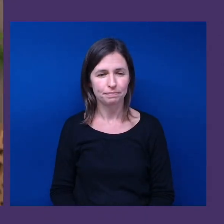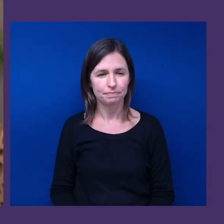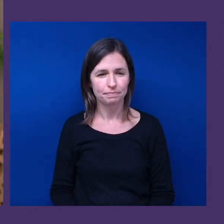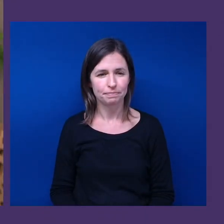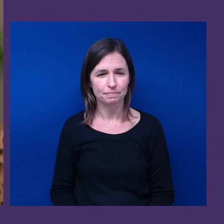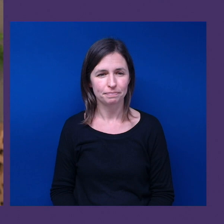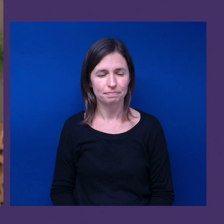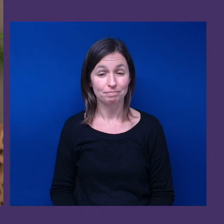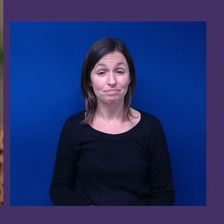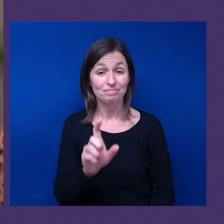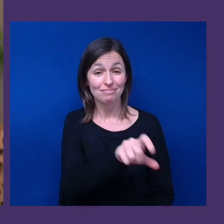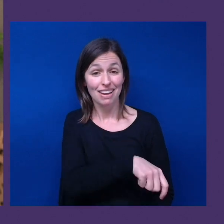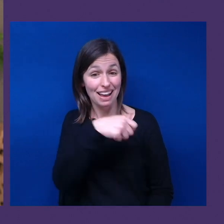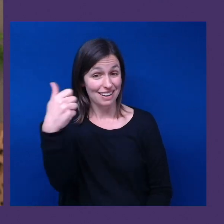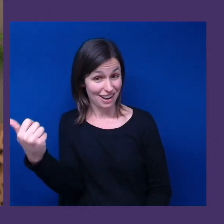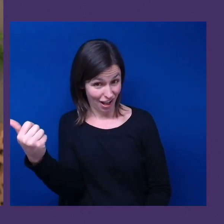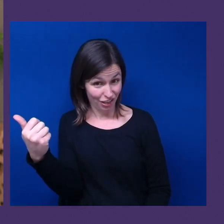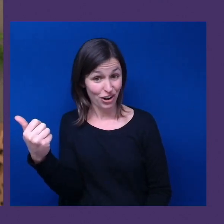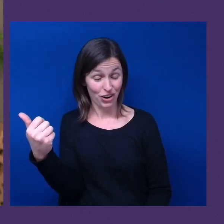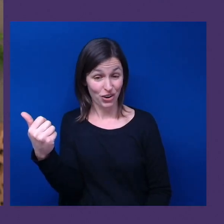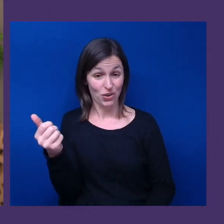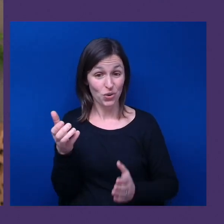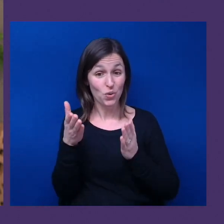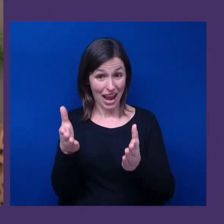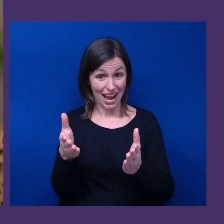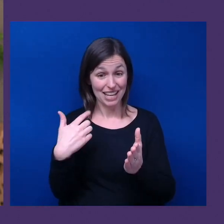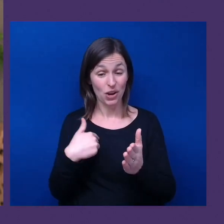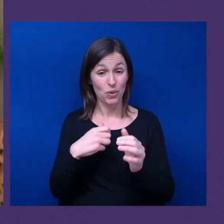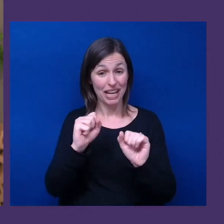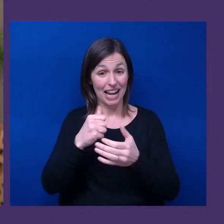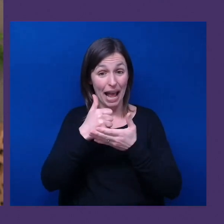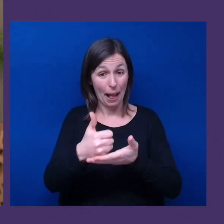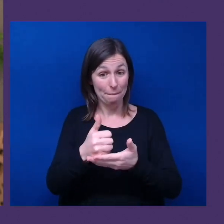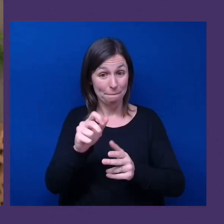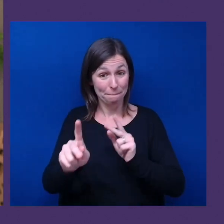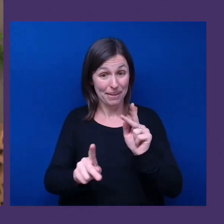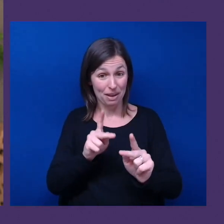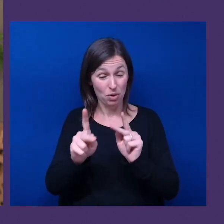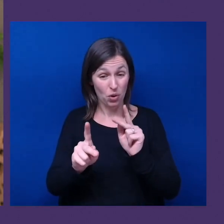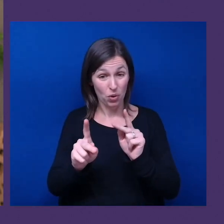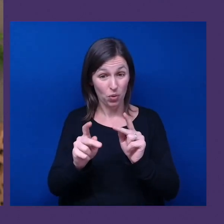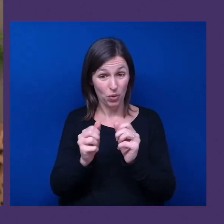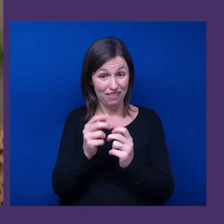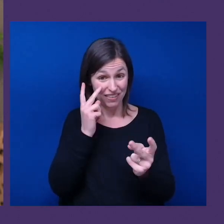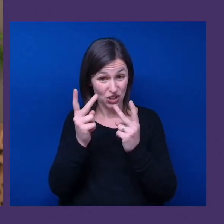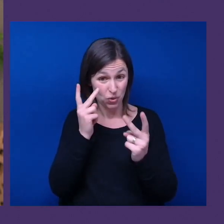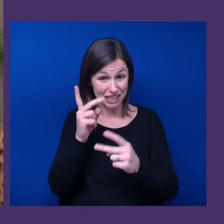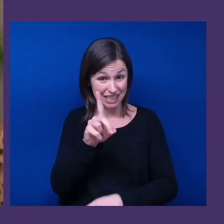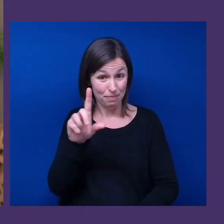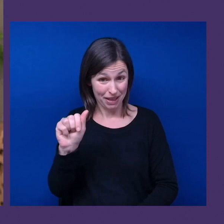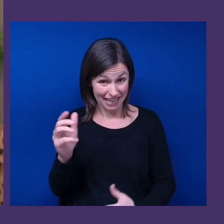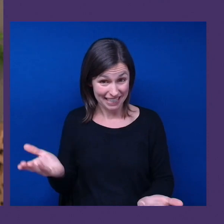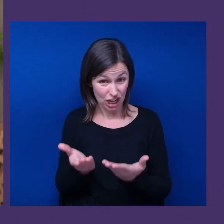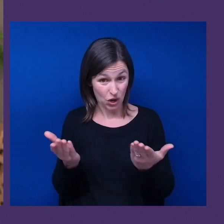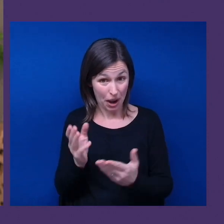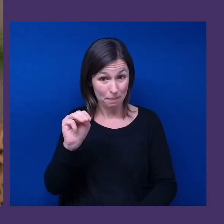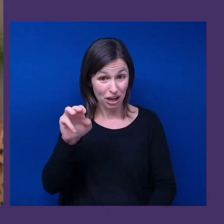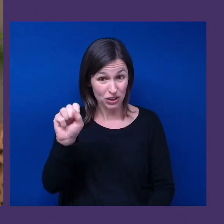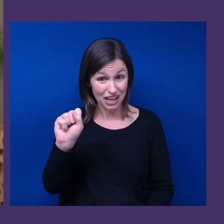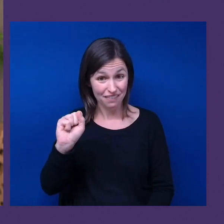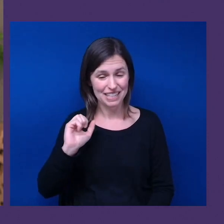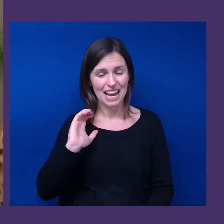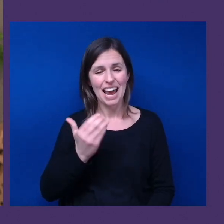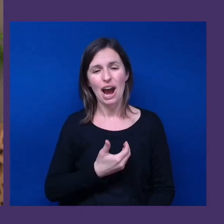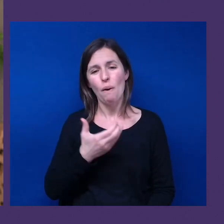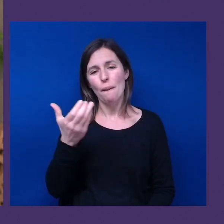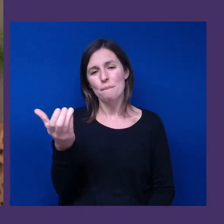Another way that we at Microsoft can help people with visual disabilities navigate the world is through our mobile app called Seeing